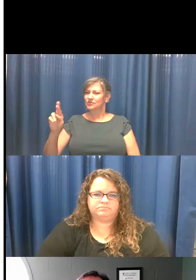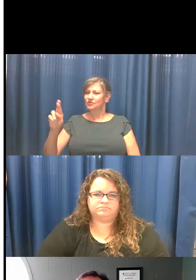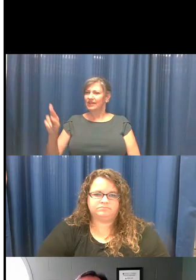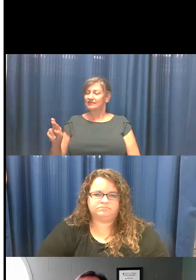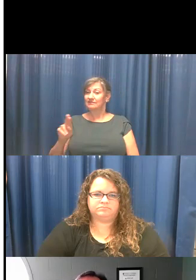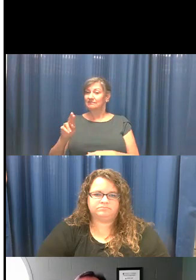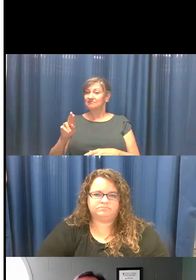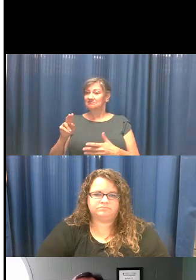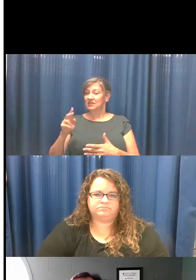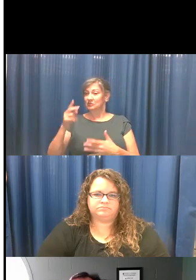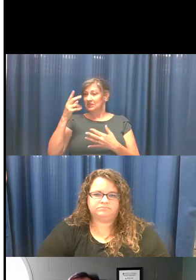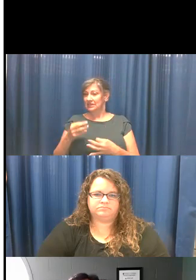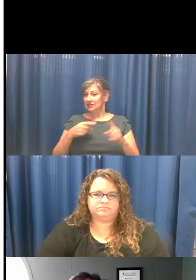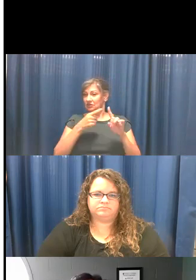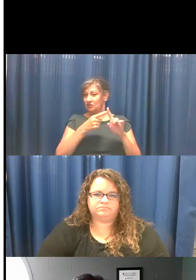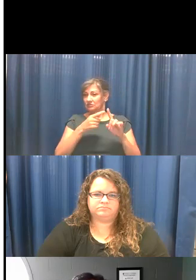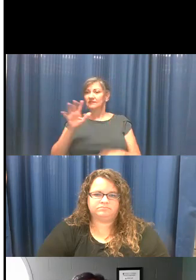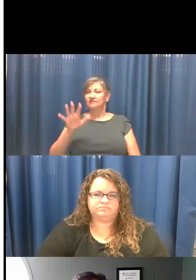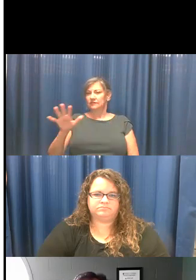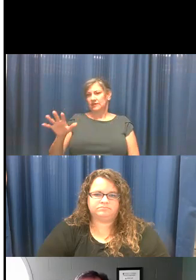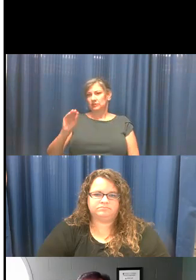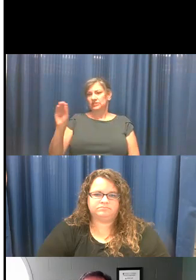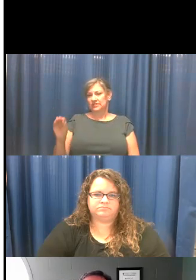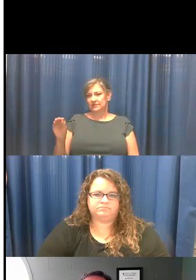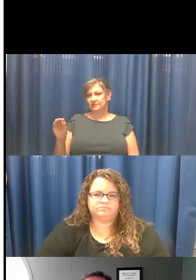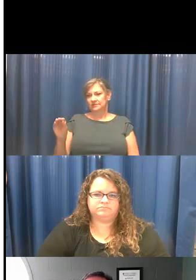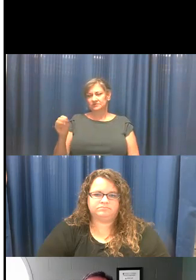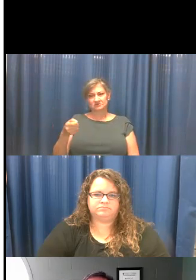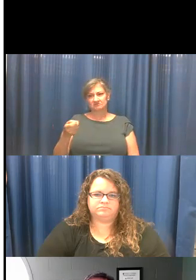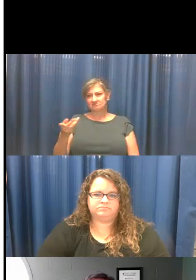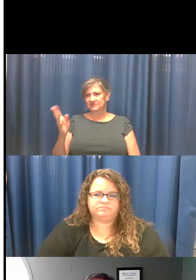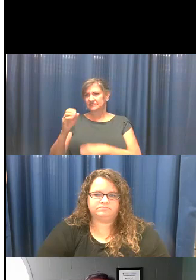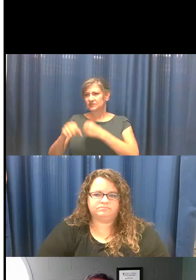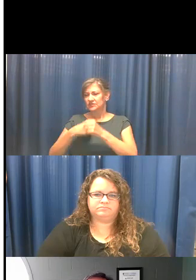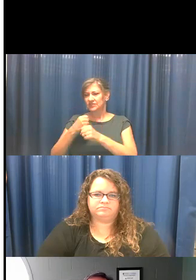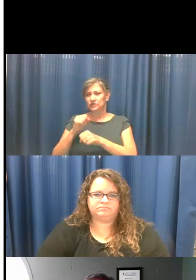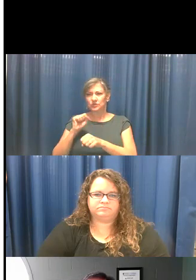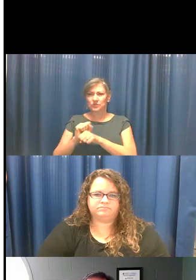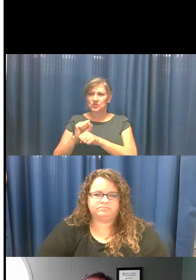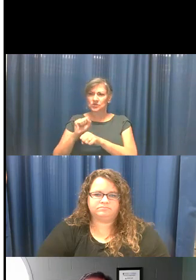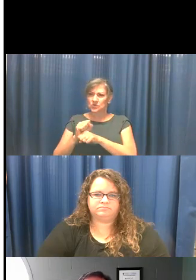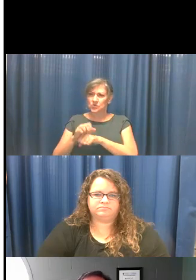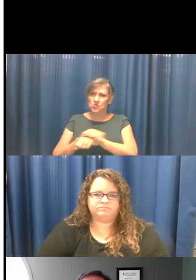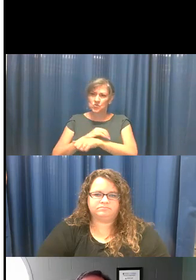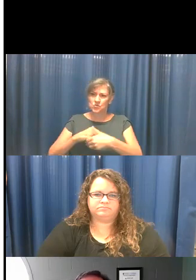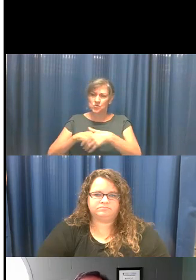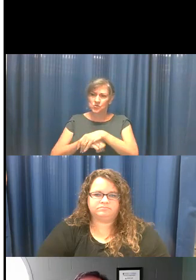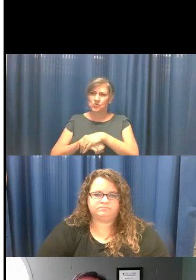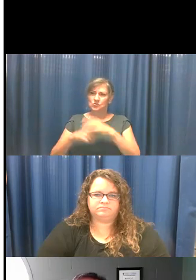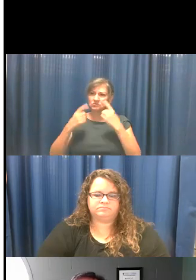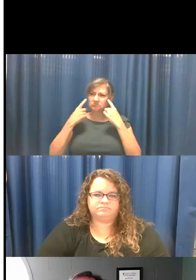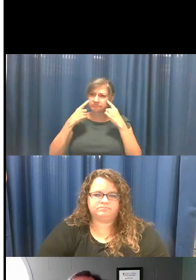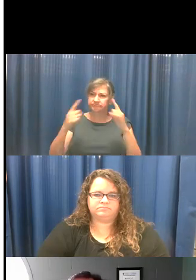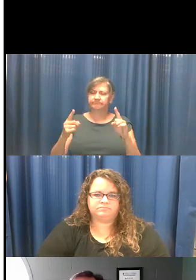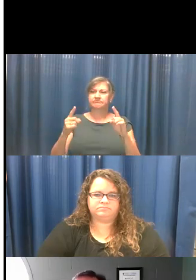of 55%. And for quite a few years, we worked really hard at hitting that 55% number.